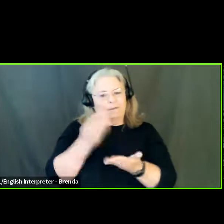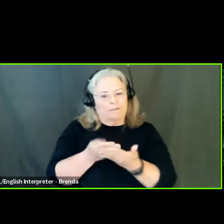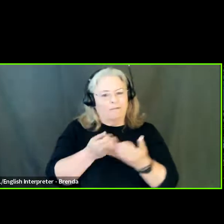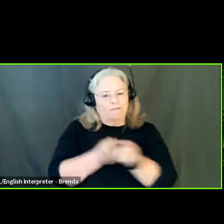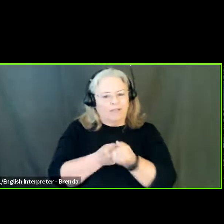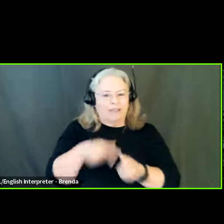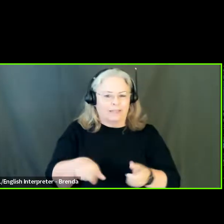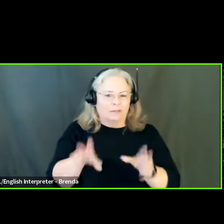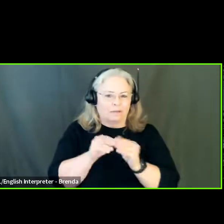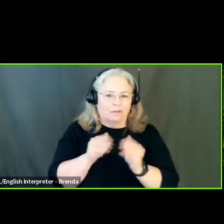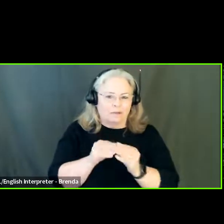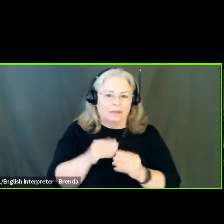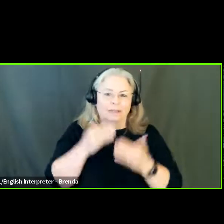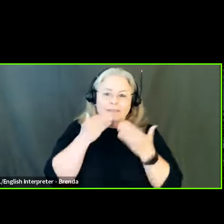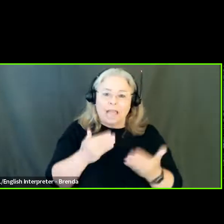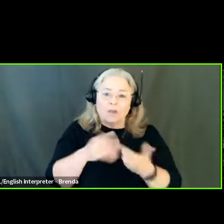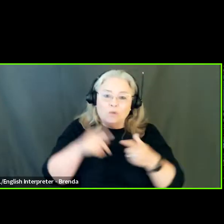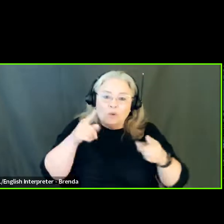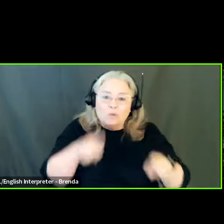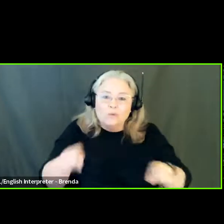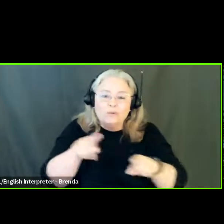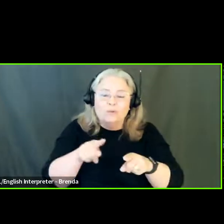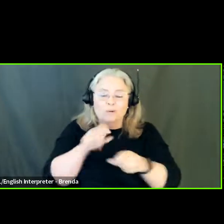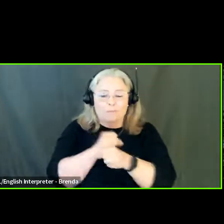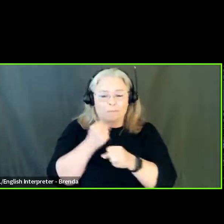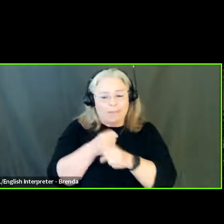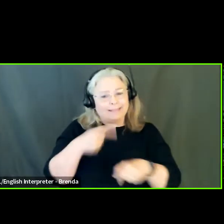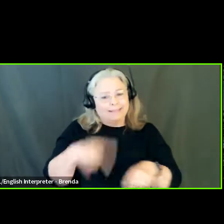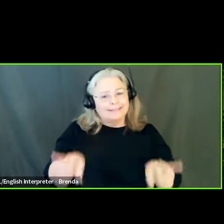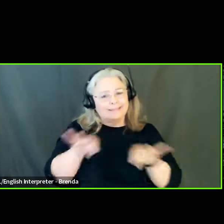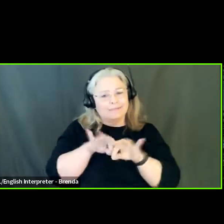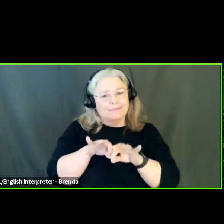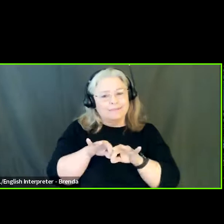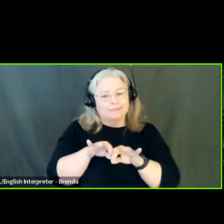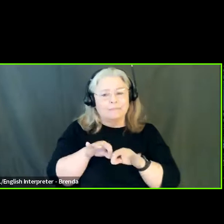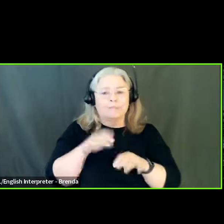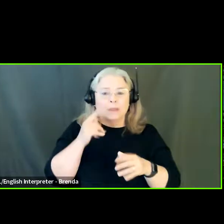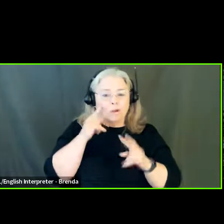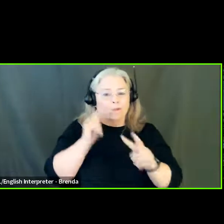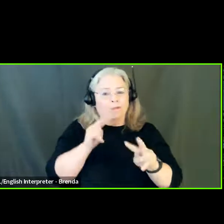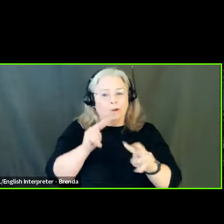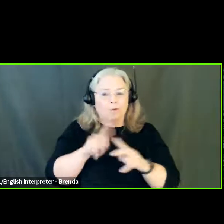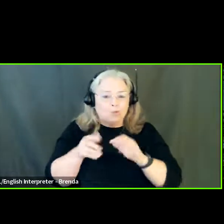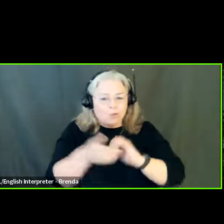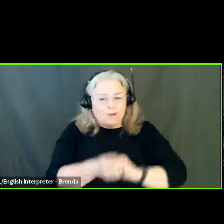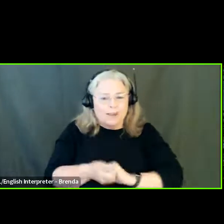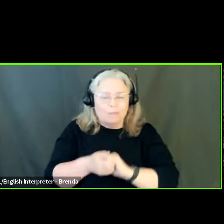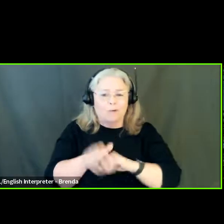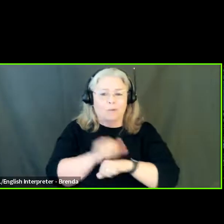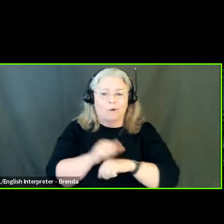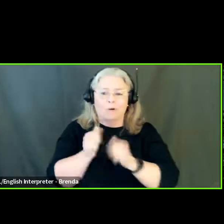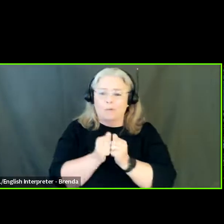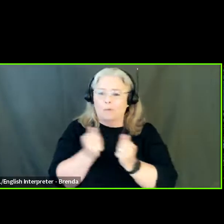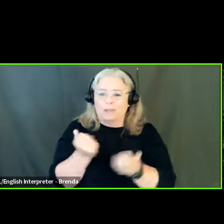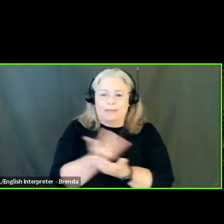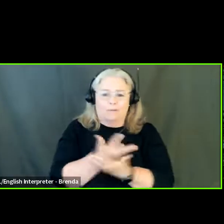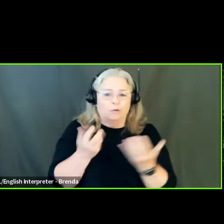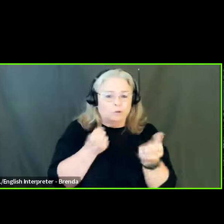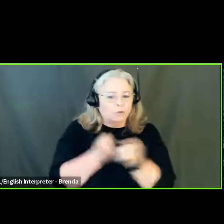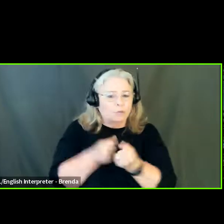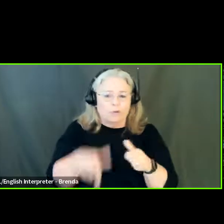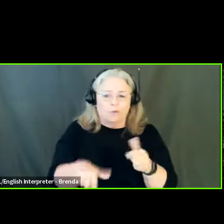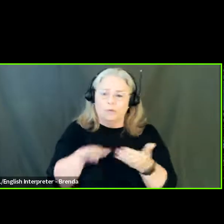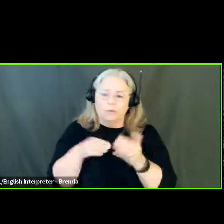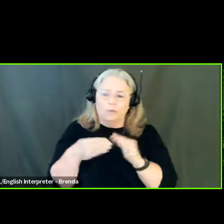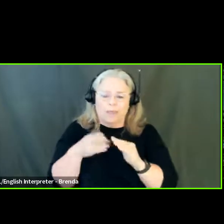course, thank you to you, the people who make all of this matter. I look forward to continuing to collaborate and work with everything I have to support this community and